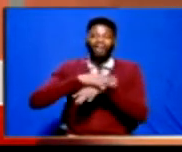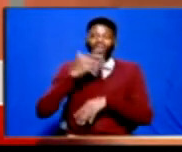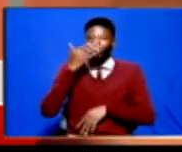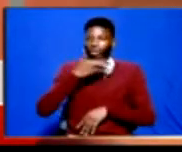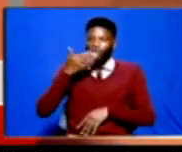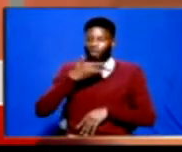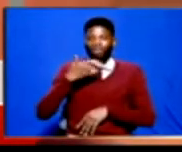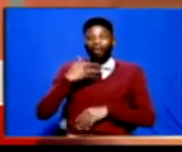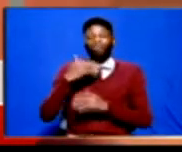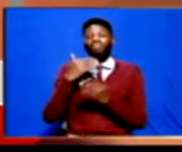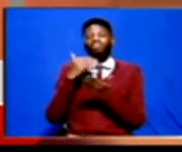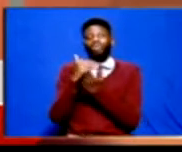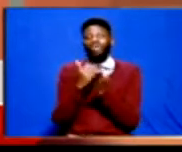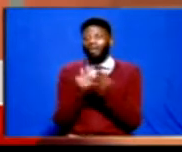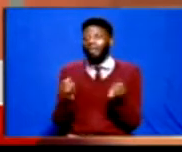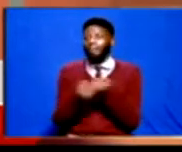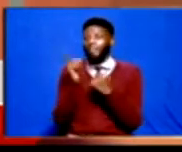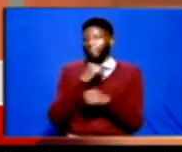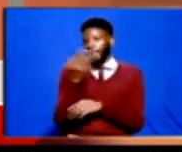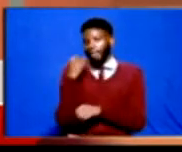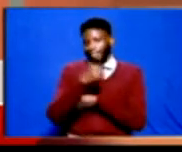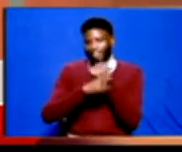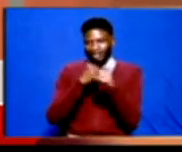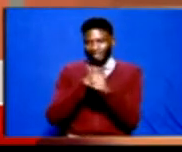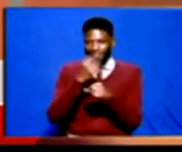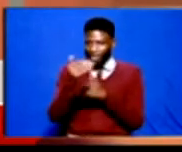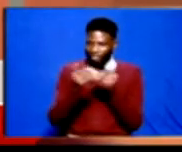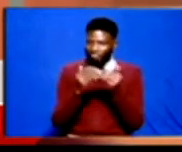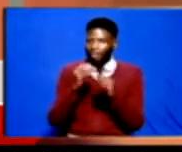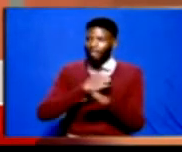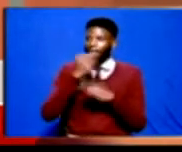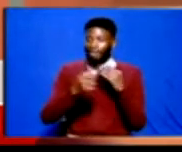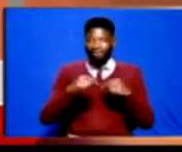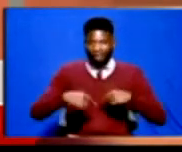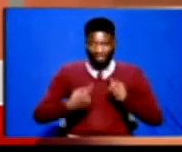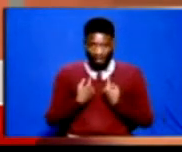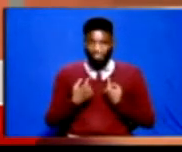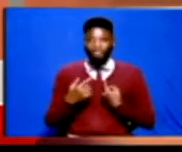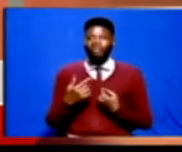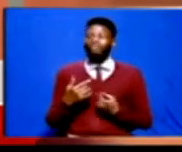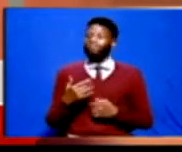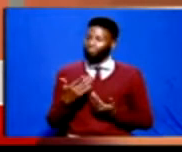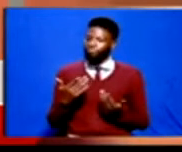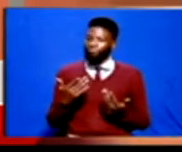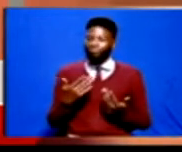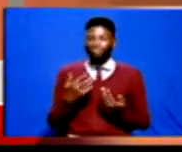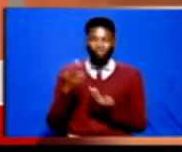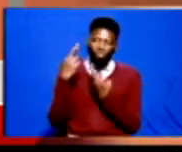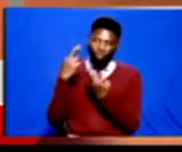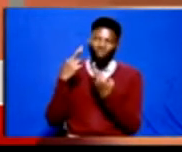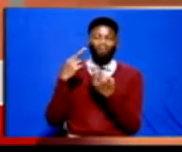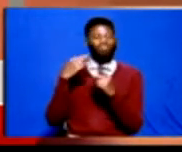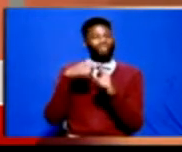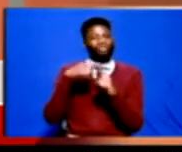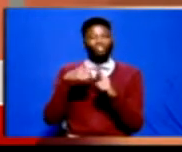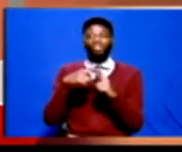done towards the end of last year. So for me, I'm very bullish and optimistic about us being